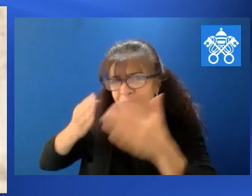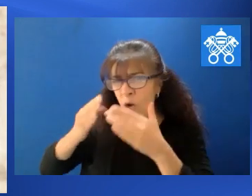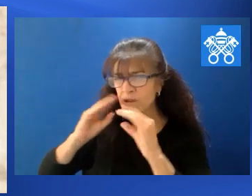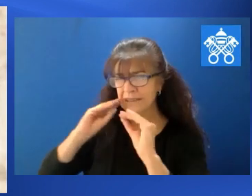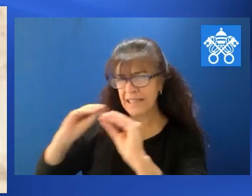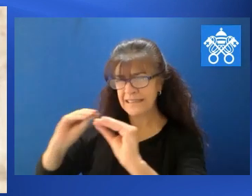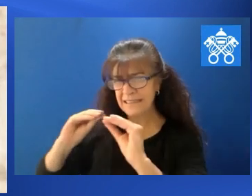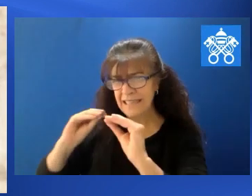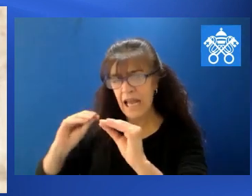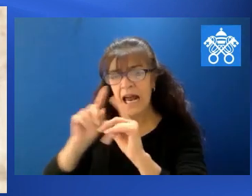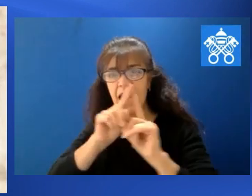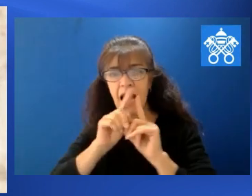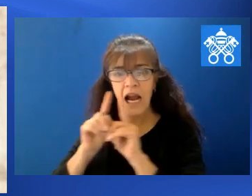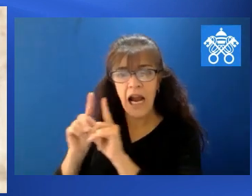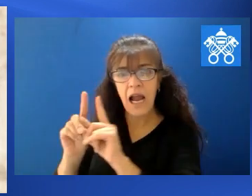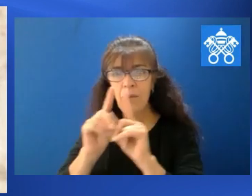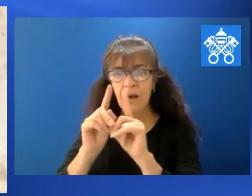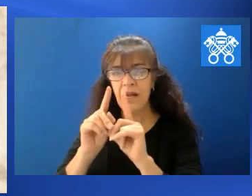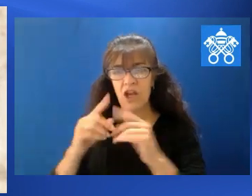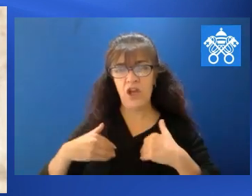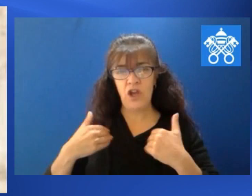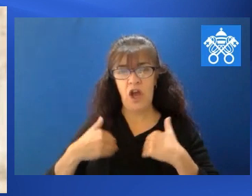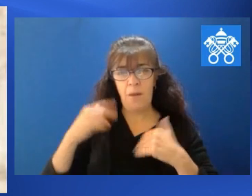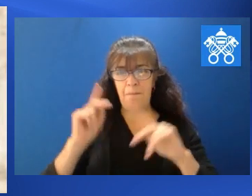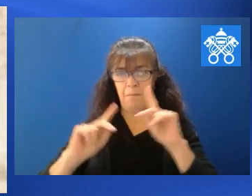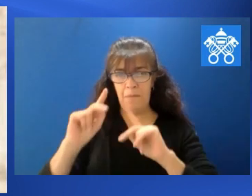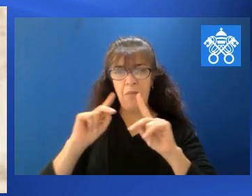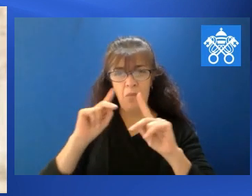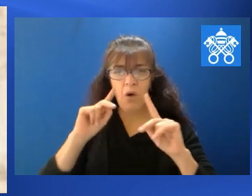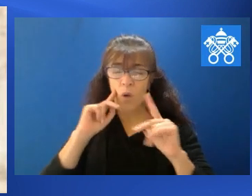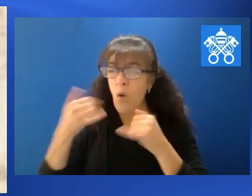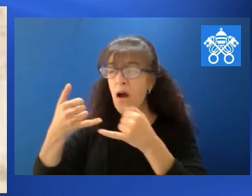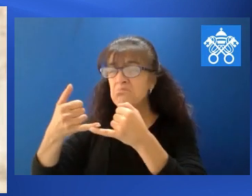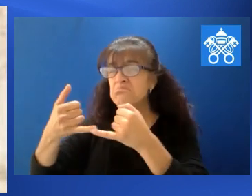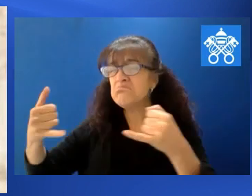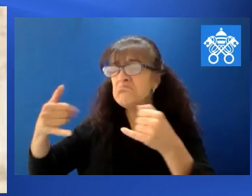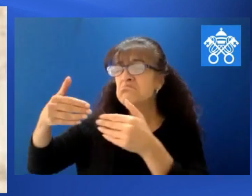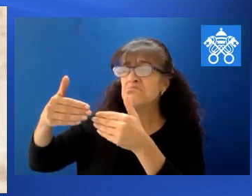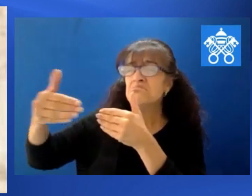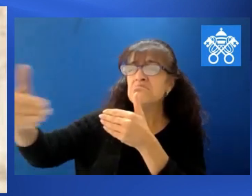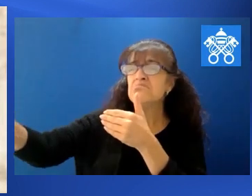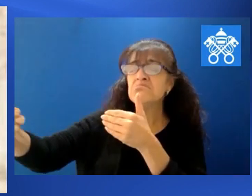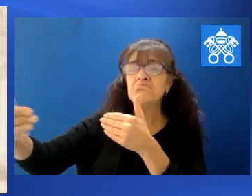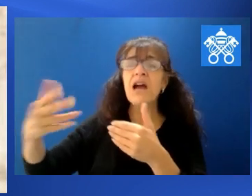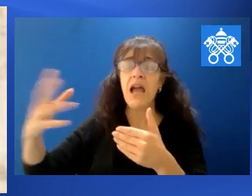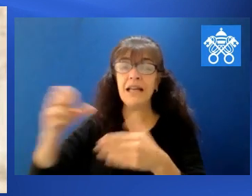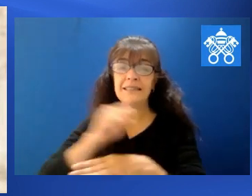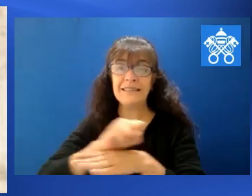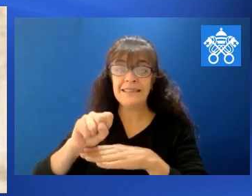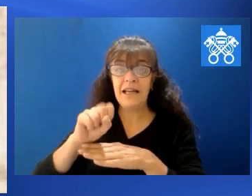accompanying the people who are on the margins of society. And as St. Mary felt pushed